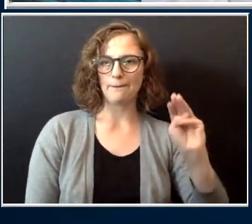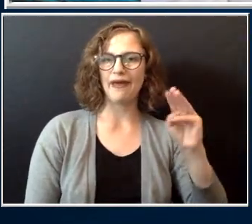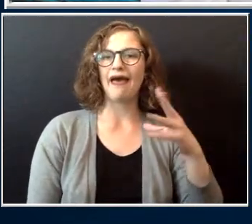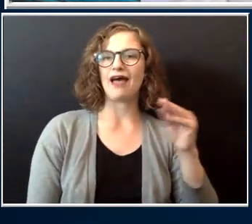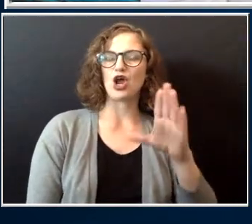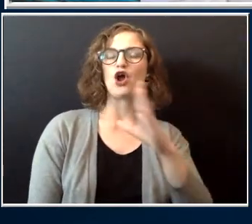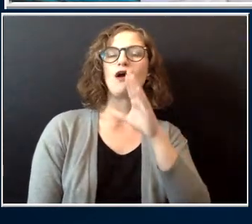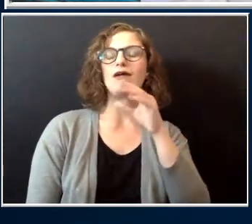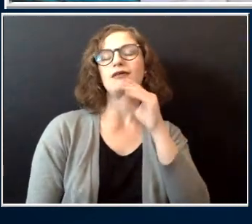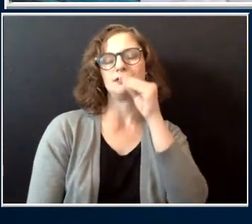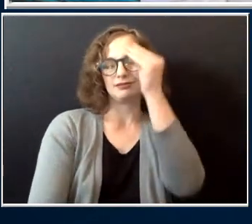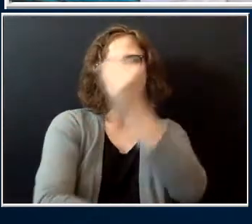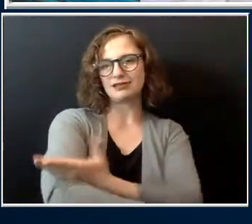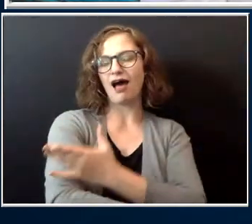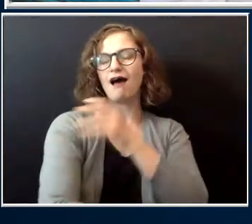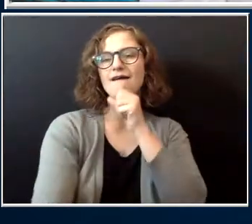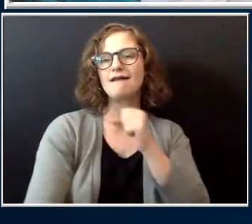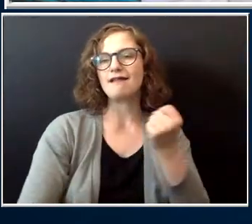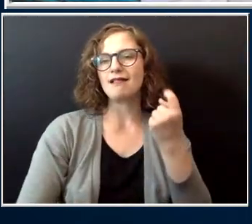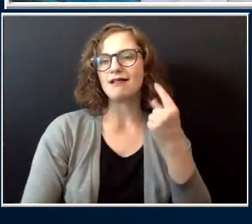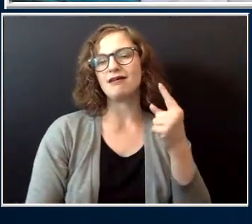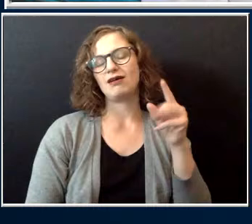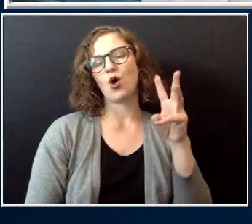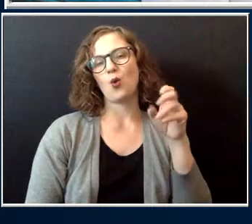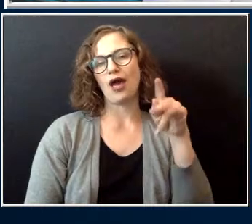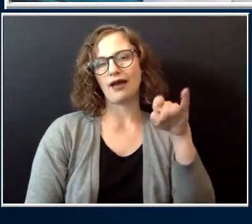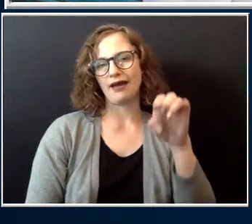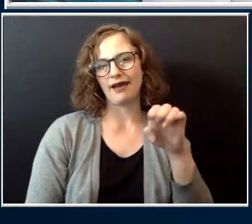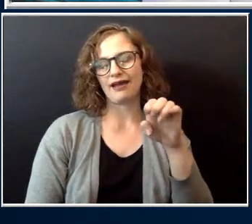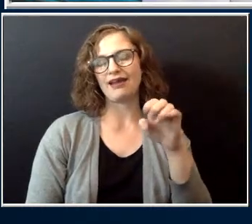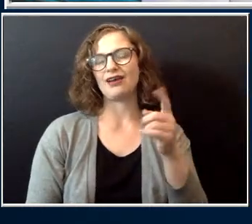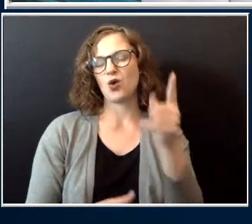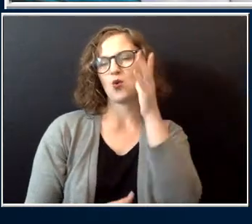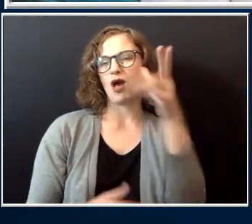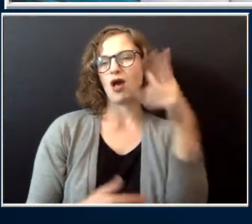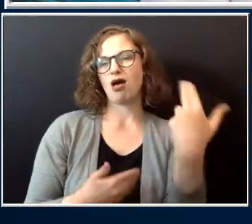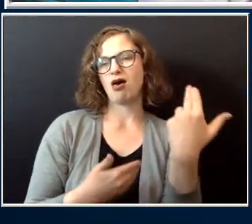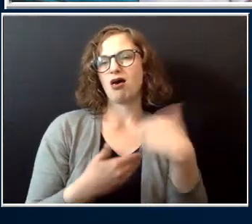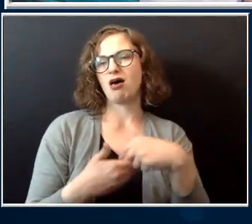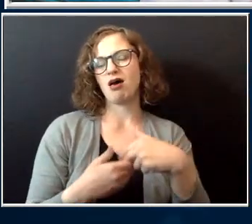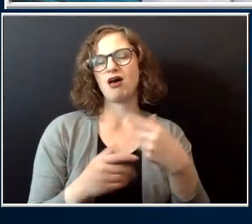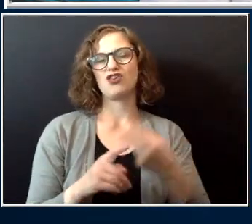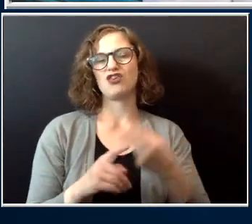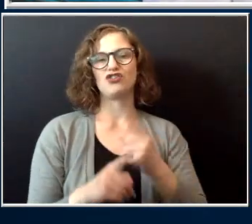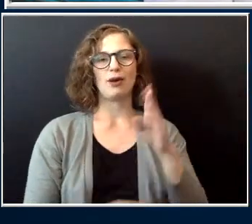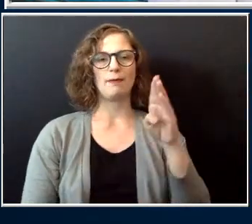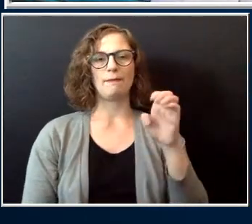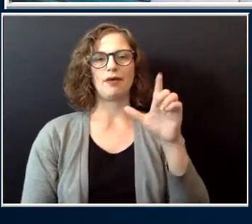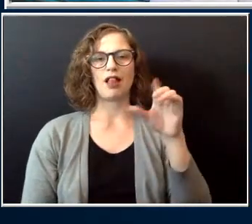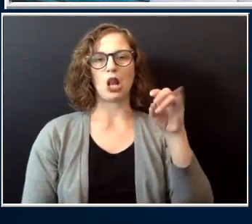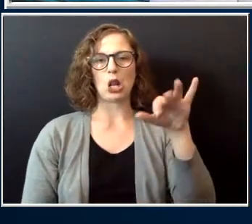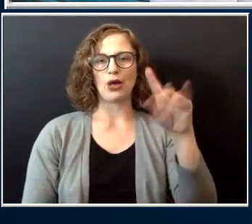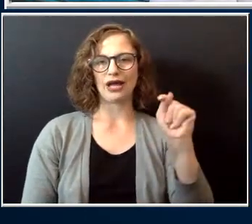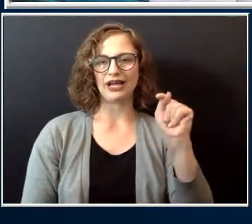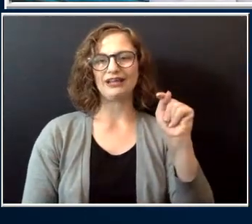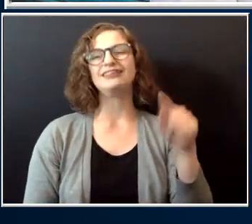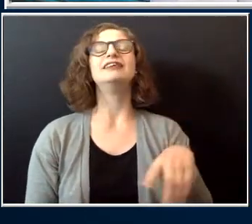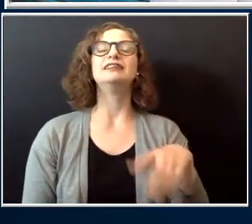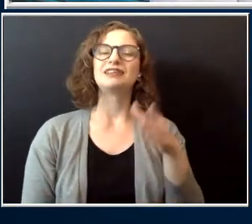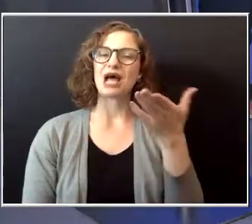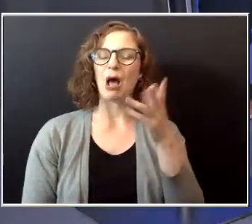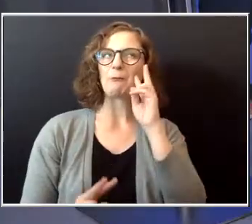north central Kansas, about a 3-hour drive west of Kansas City. I'm looking forward to learning and hearing about their experiences. Dr.